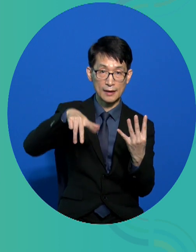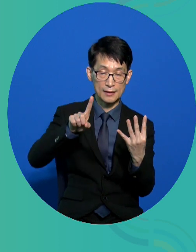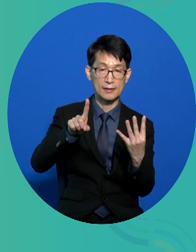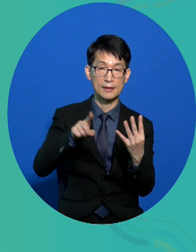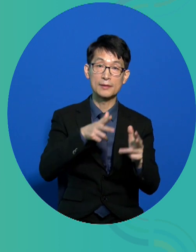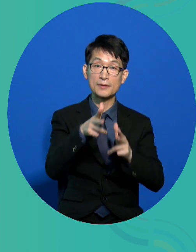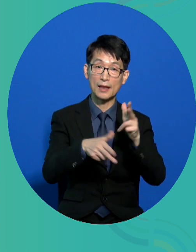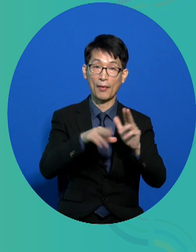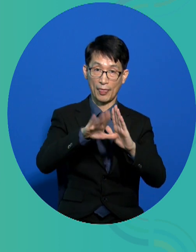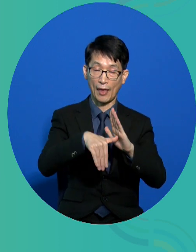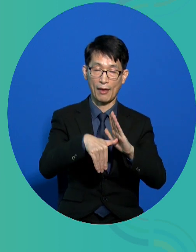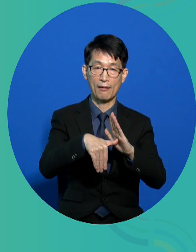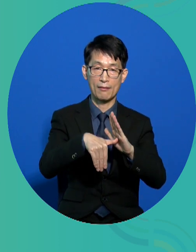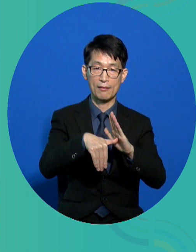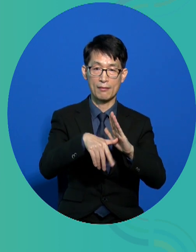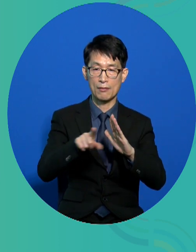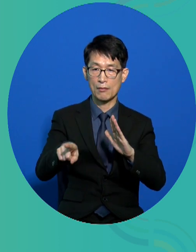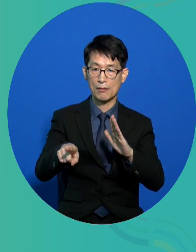in the fourth industrial